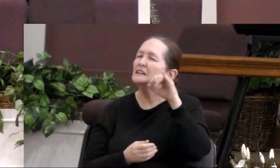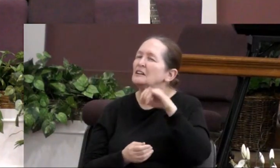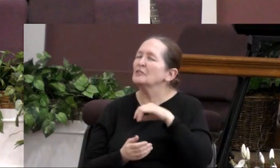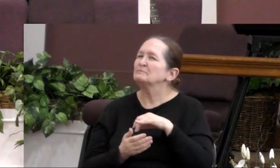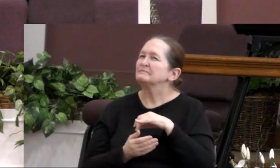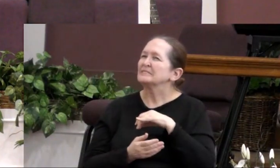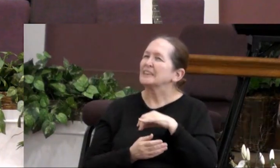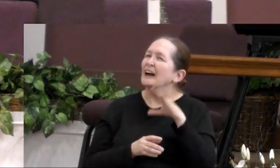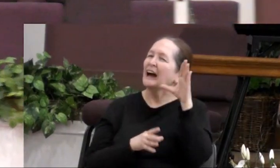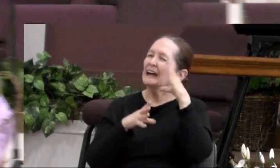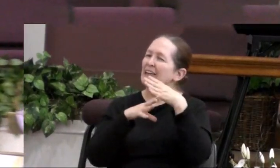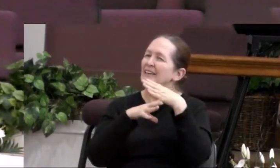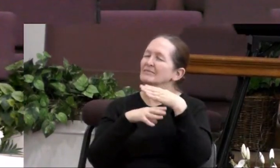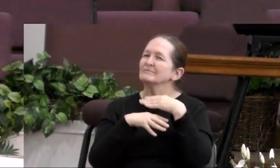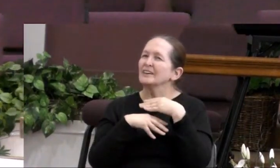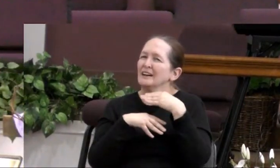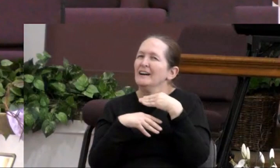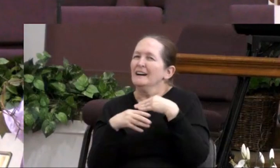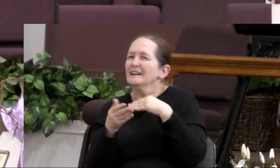and this blind man.